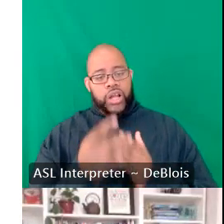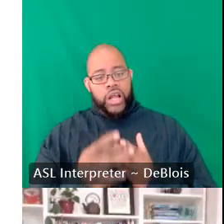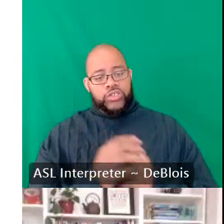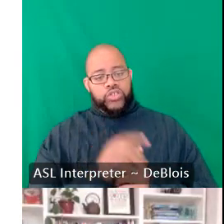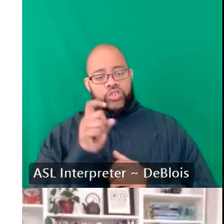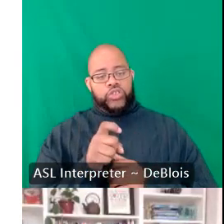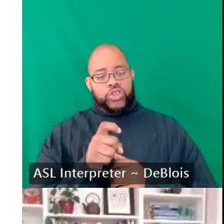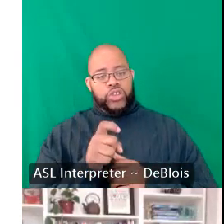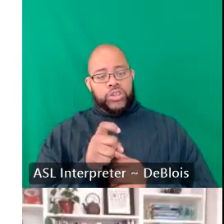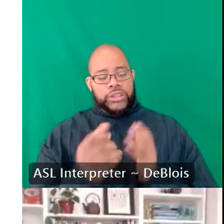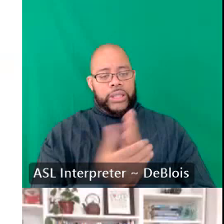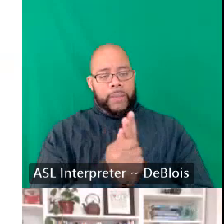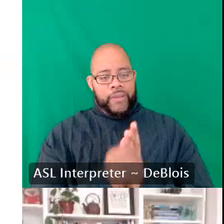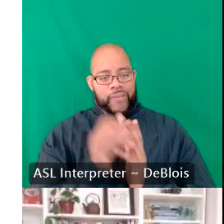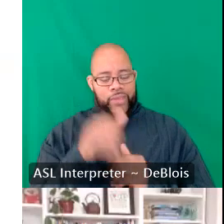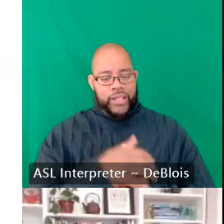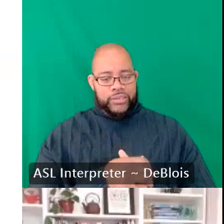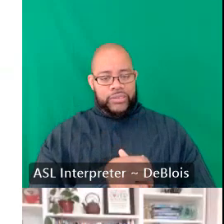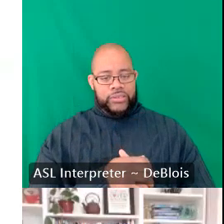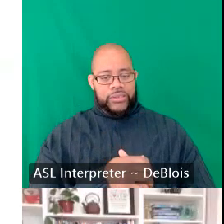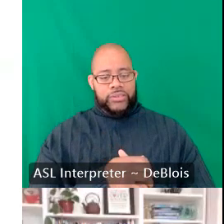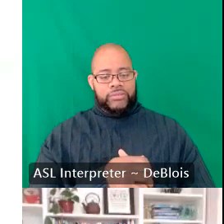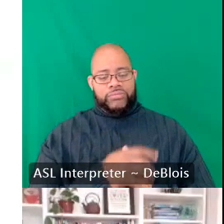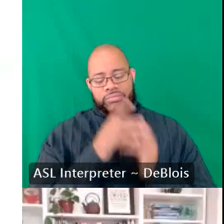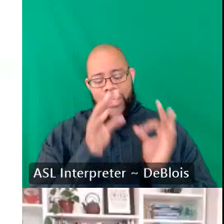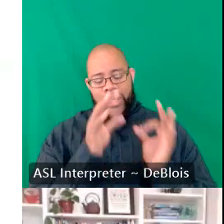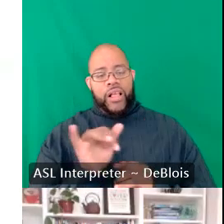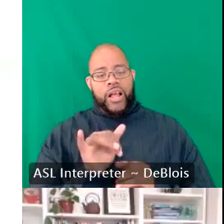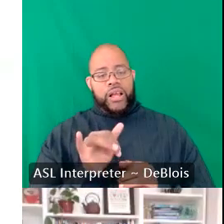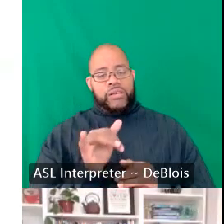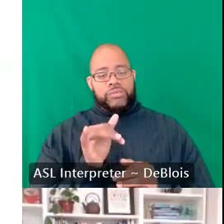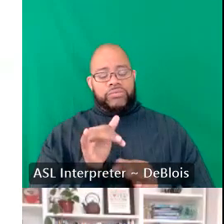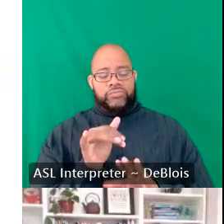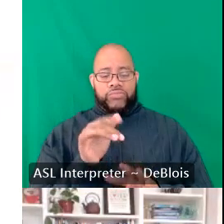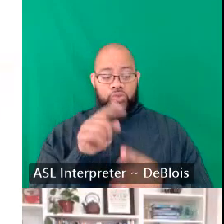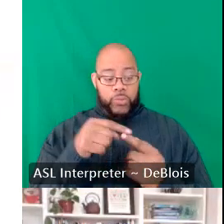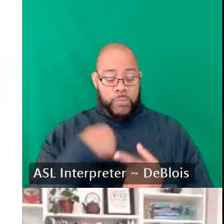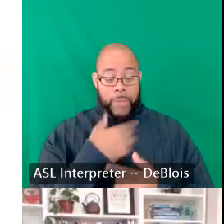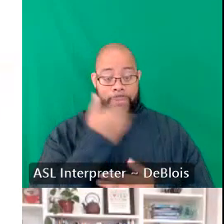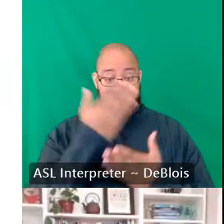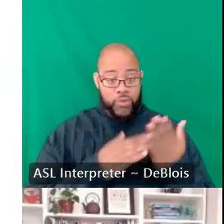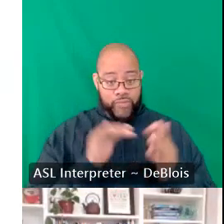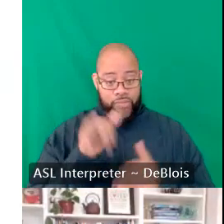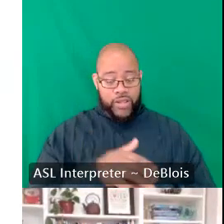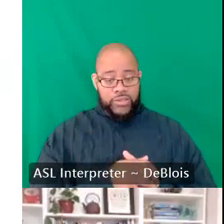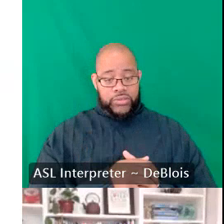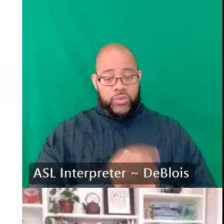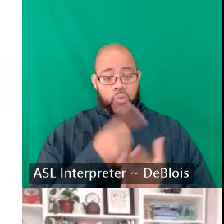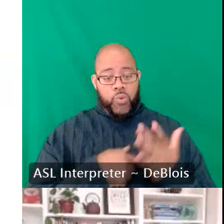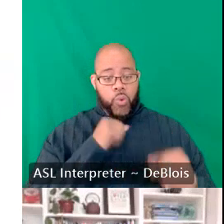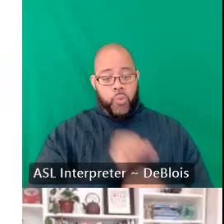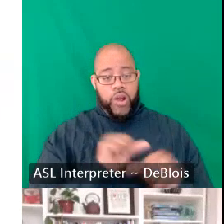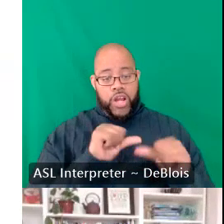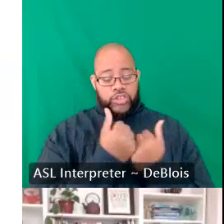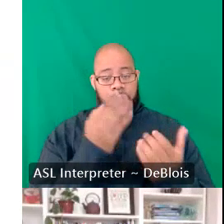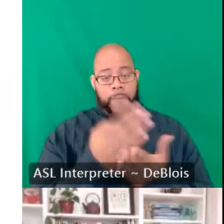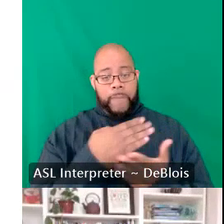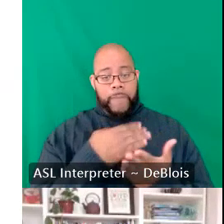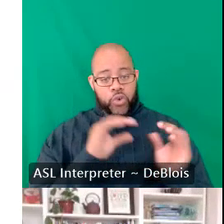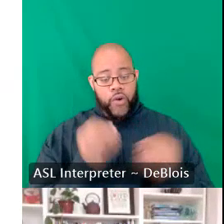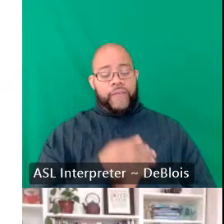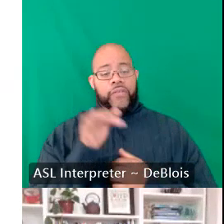should supplement this, but absolutely, like, hands down, to me, the best part of this when I worked in agency budget offices